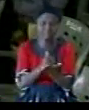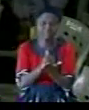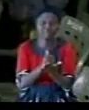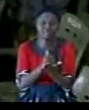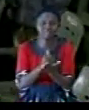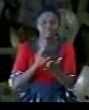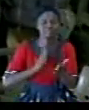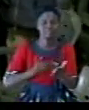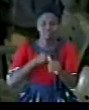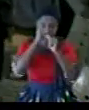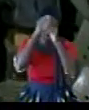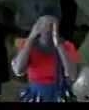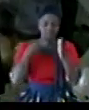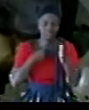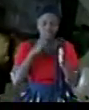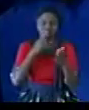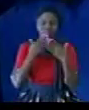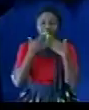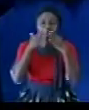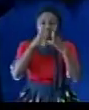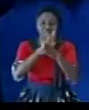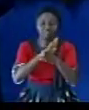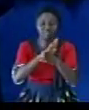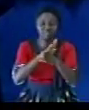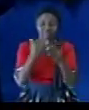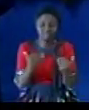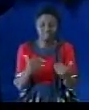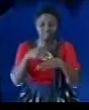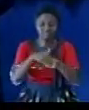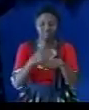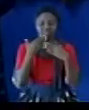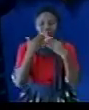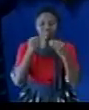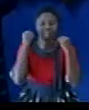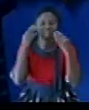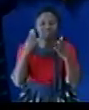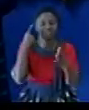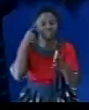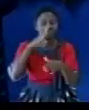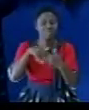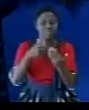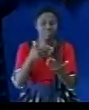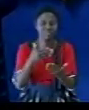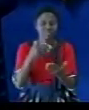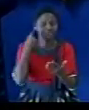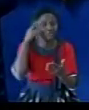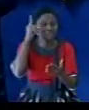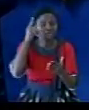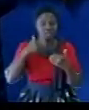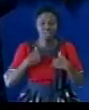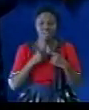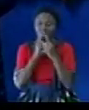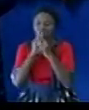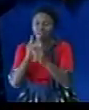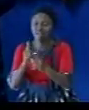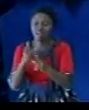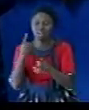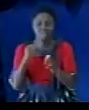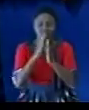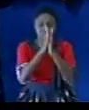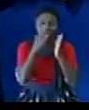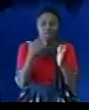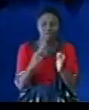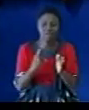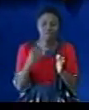Our Father, we are grateful tonight. Thank you so much for always answering the prayers of your anointed, appointed,